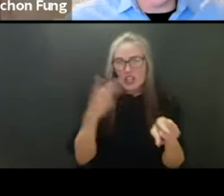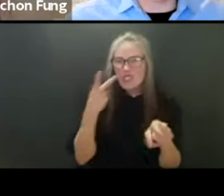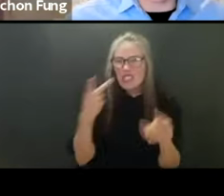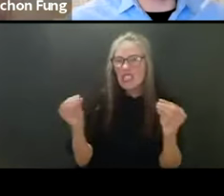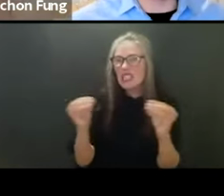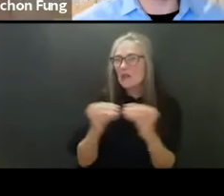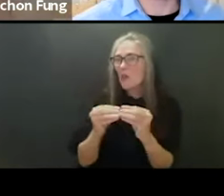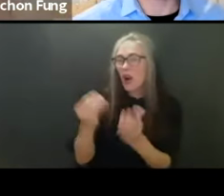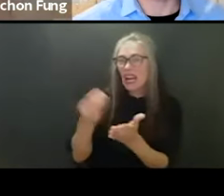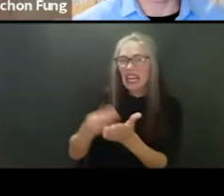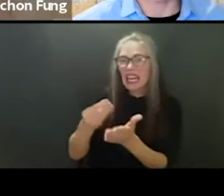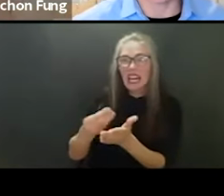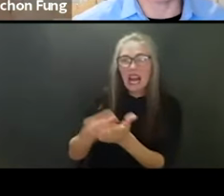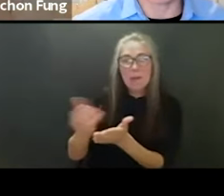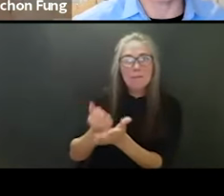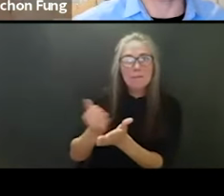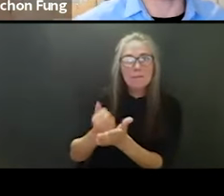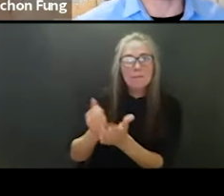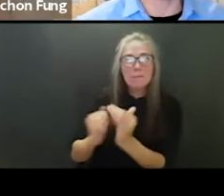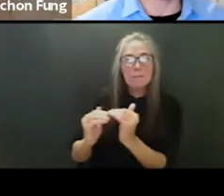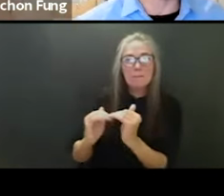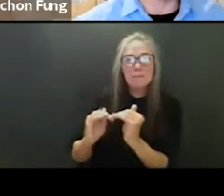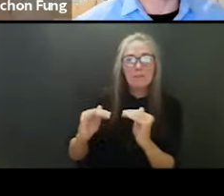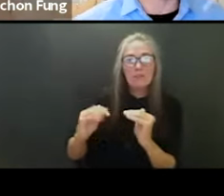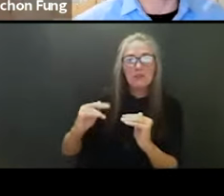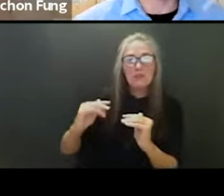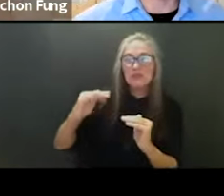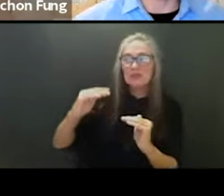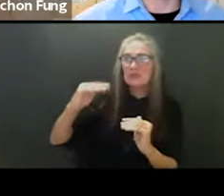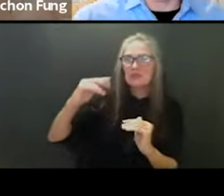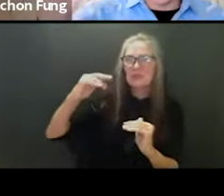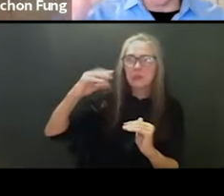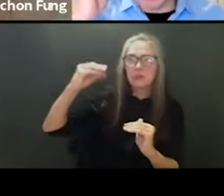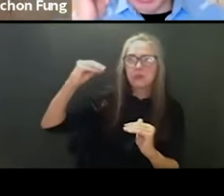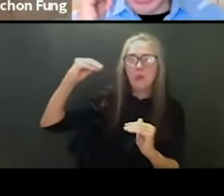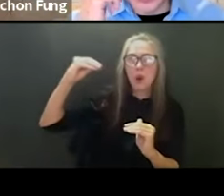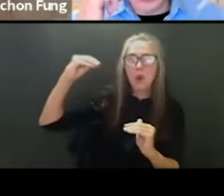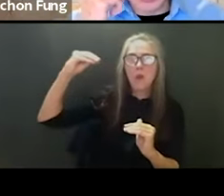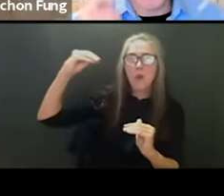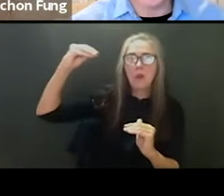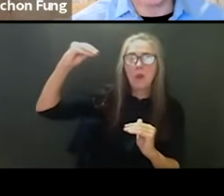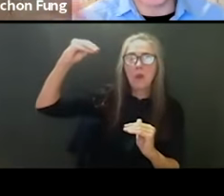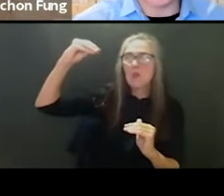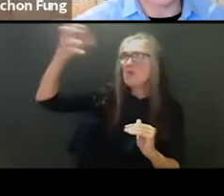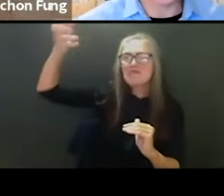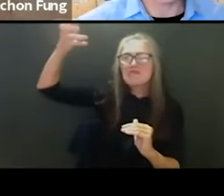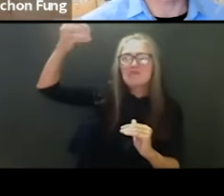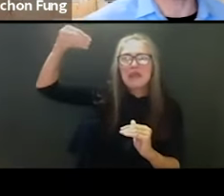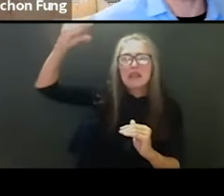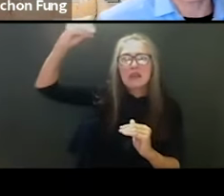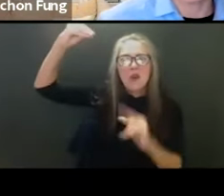aperture consensus, right, income inequality starts skyrocketing, the people in the top 10% of the income distribution